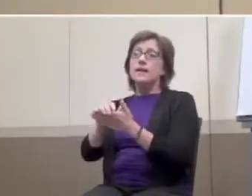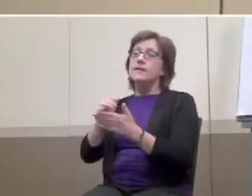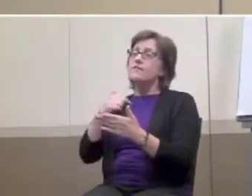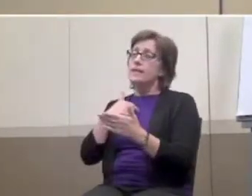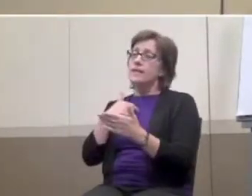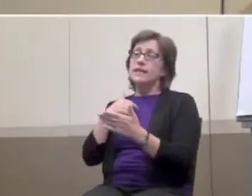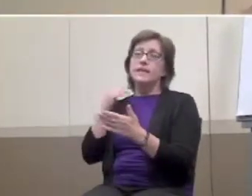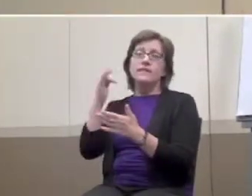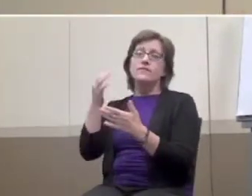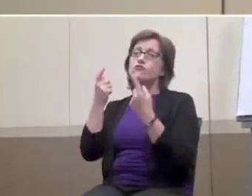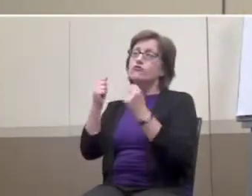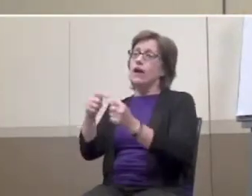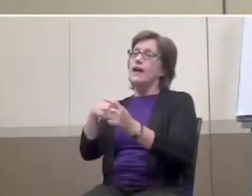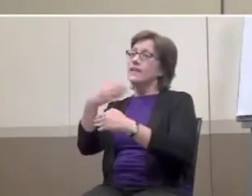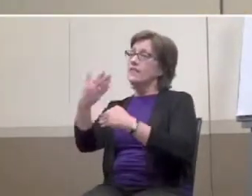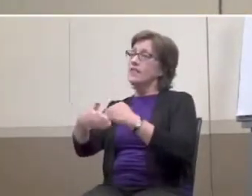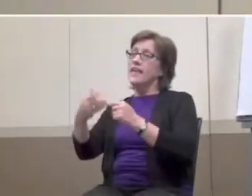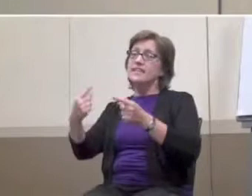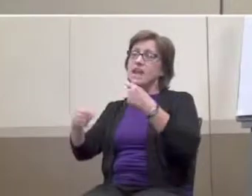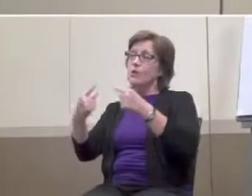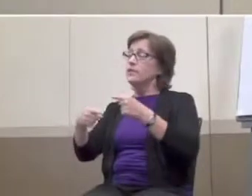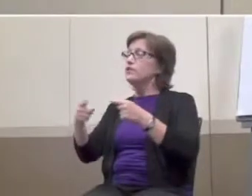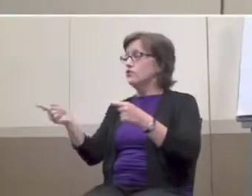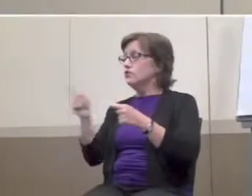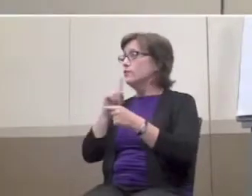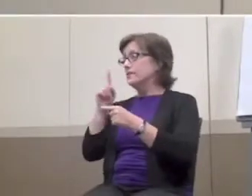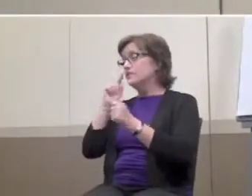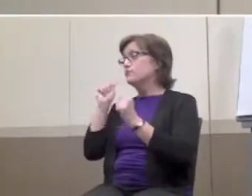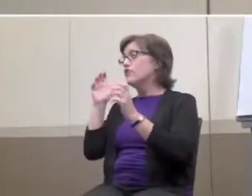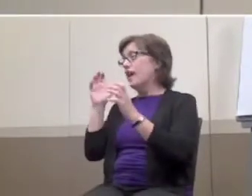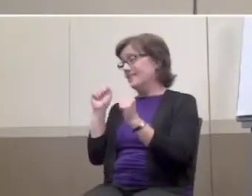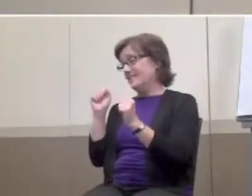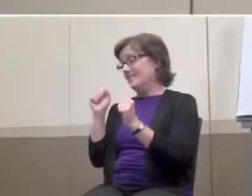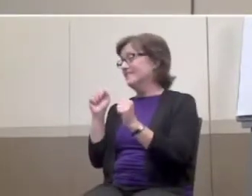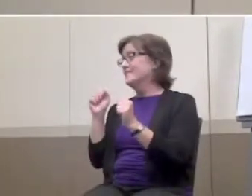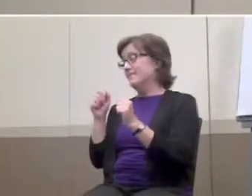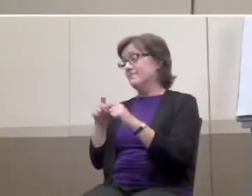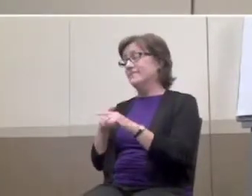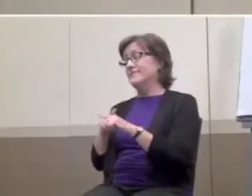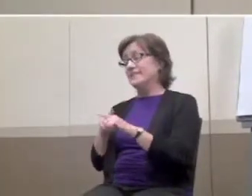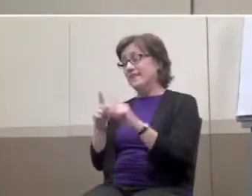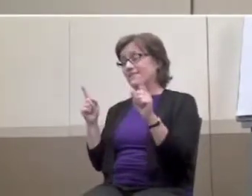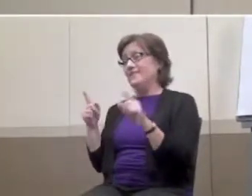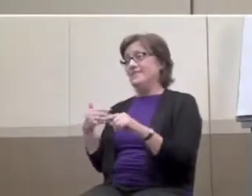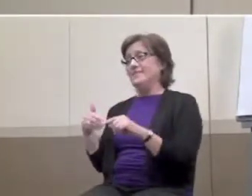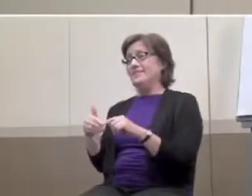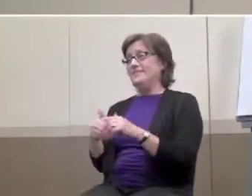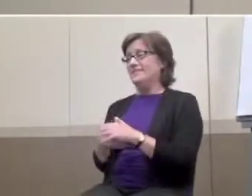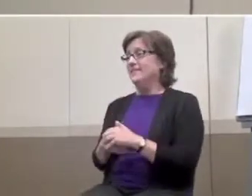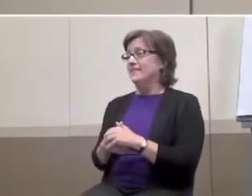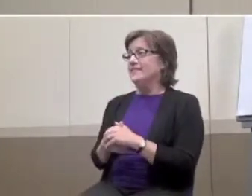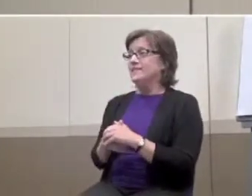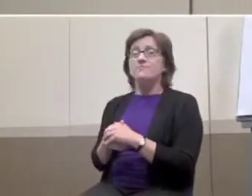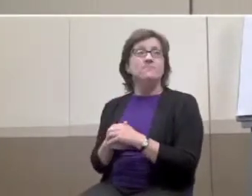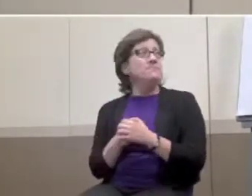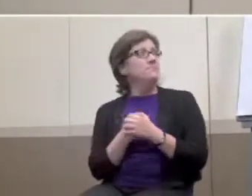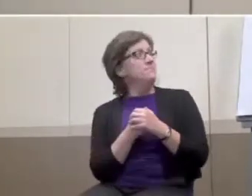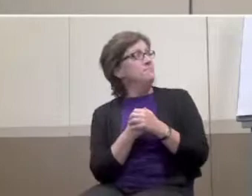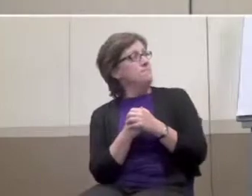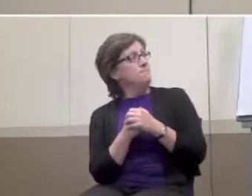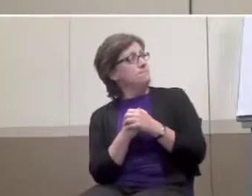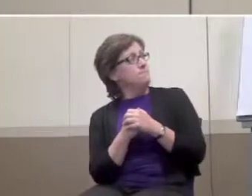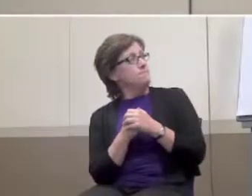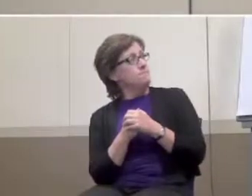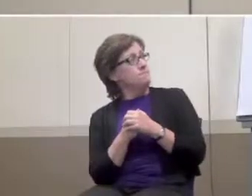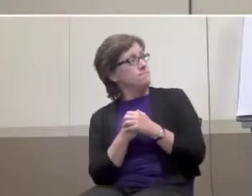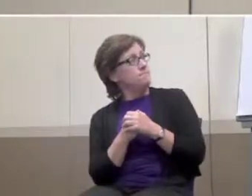next argument, you'll be surprised at what a difference it makes. Okay, so I'm going to slide